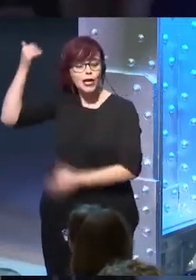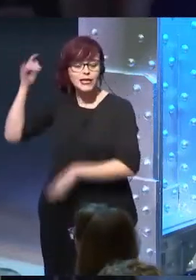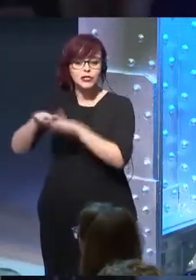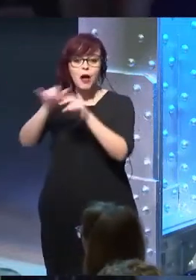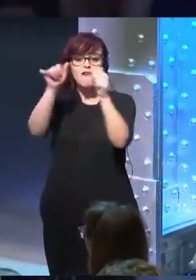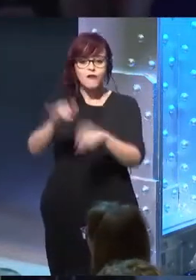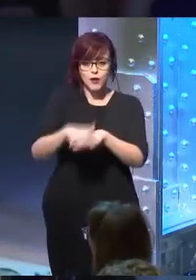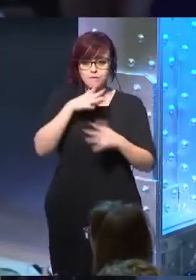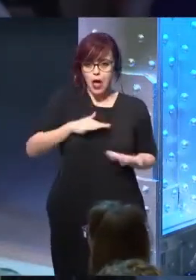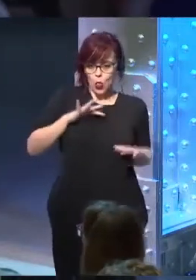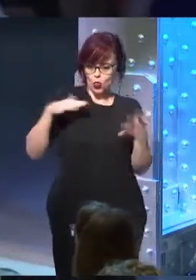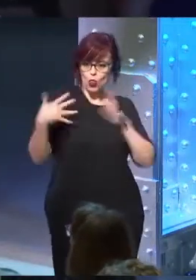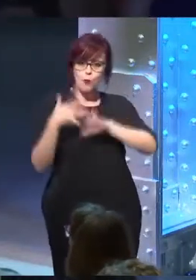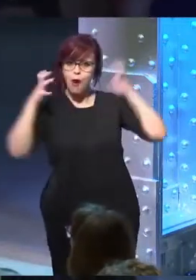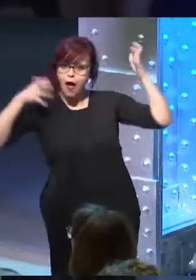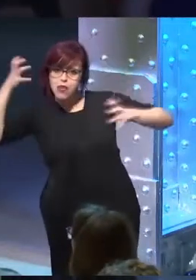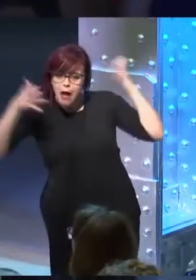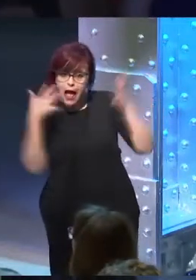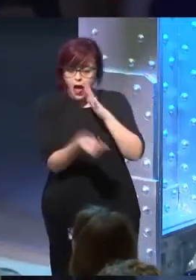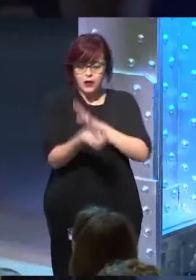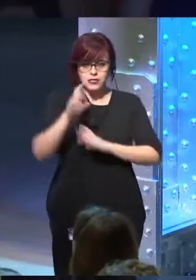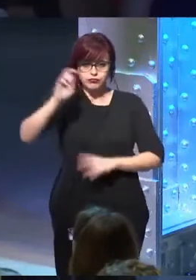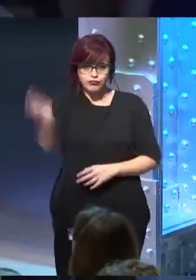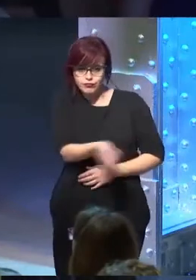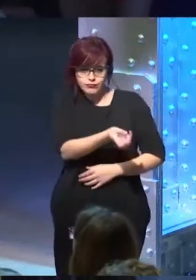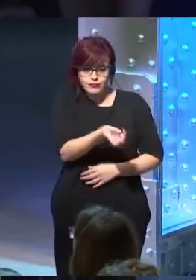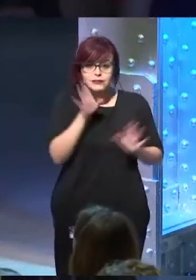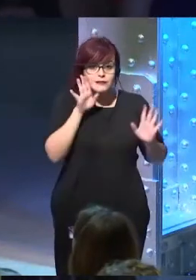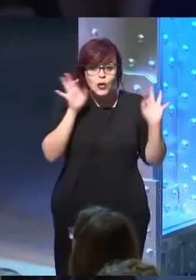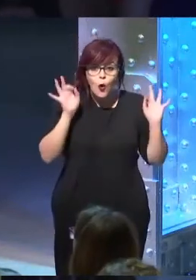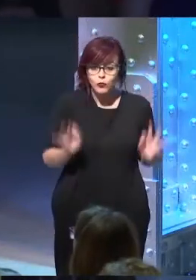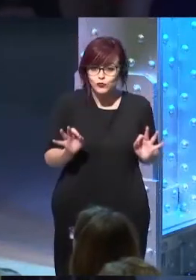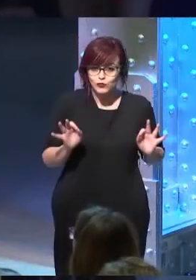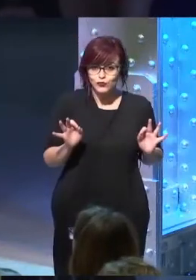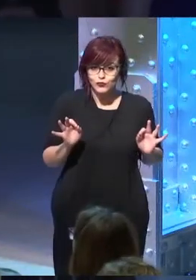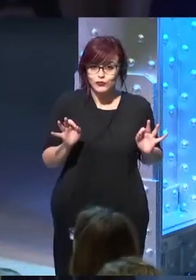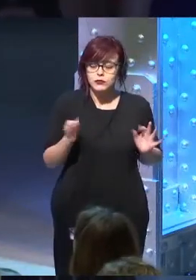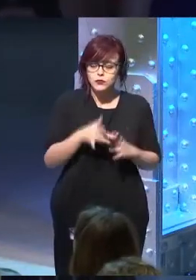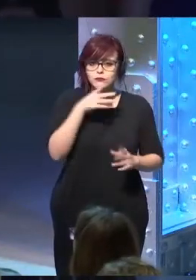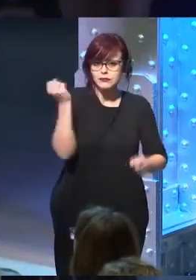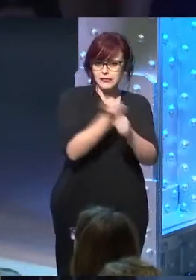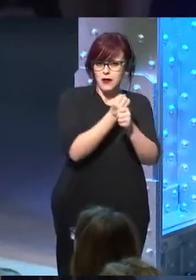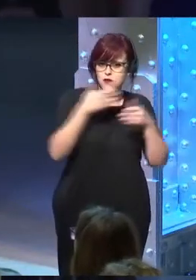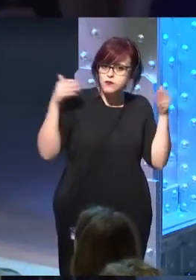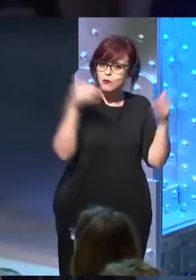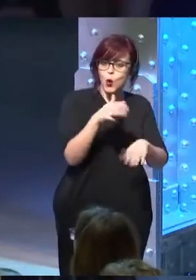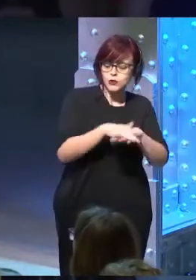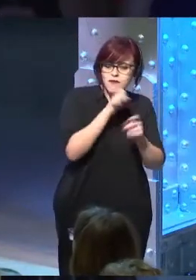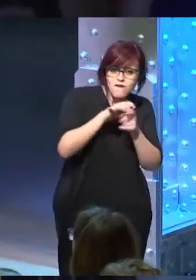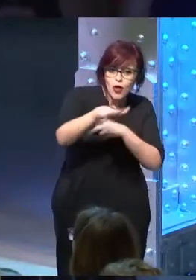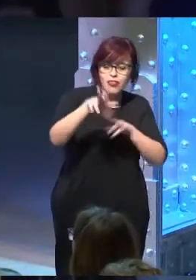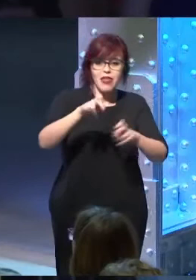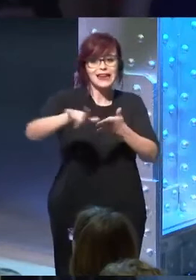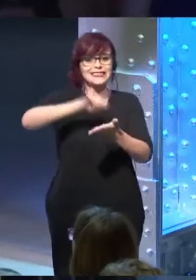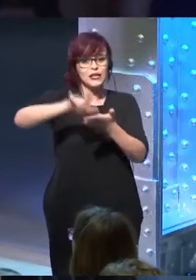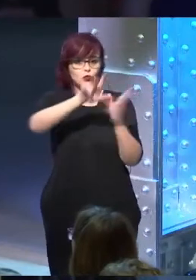animals and birds and trees. And one of the most influential works, actually, of Roman literature ever, second